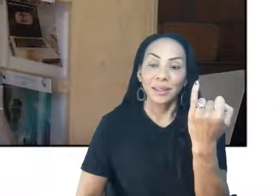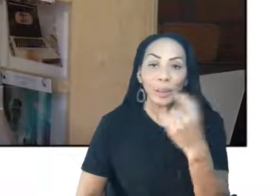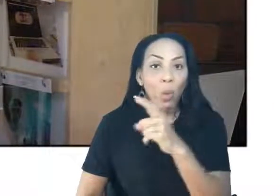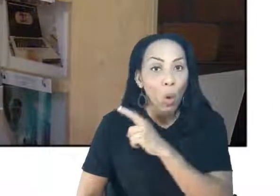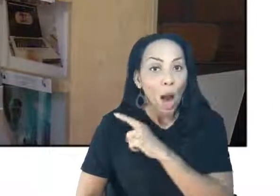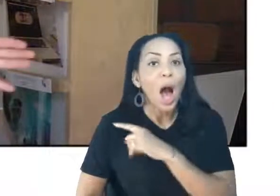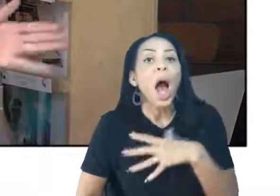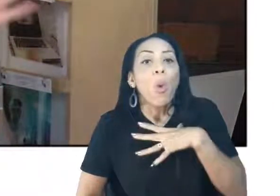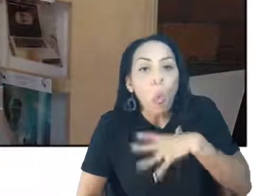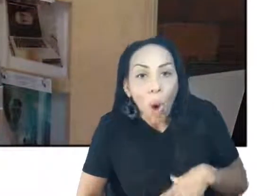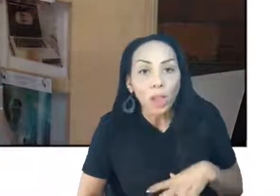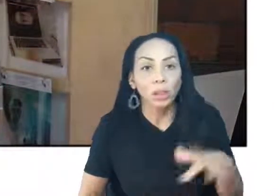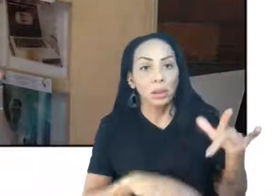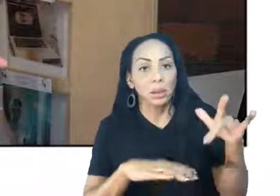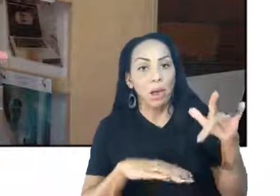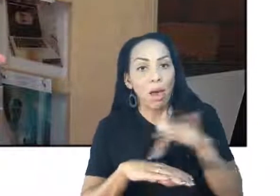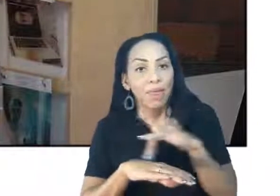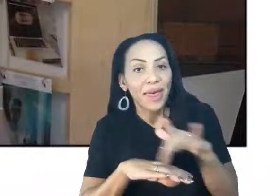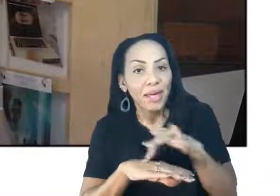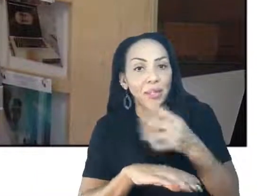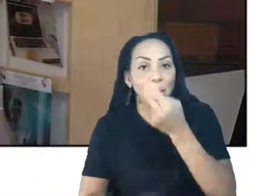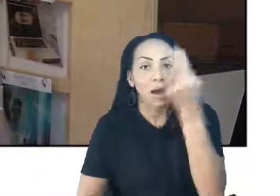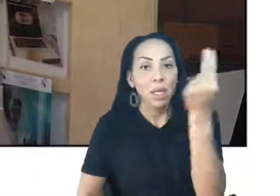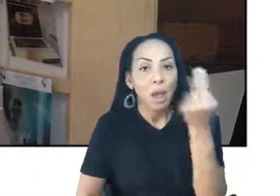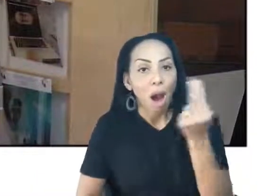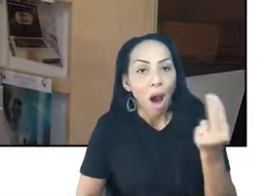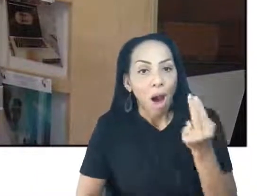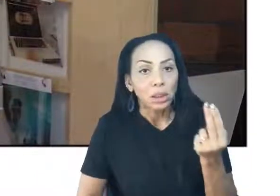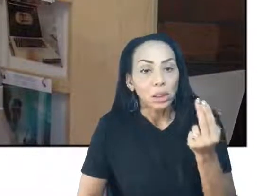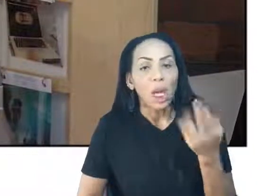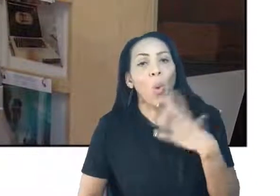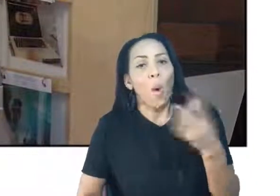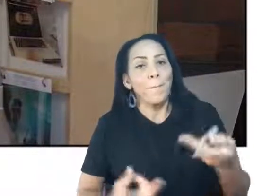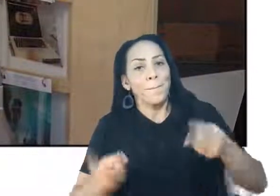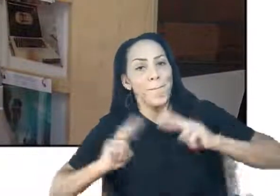again, because at that time I'd lived with chronic pain for about